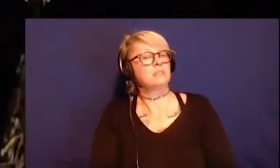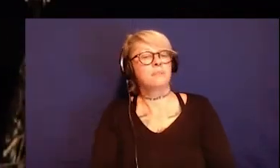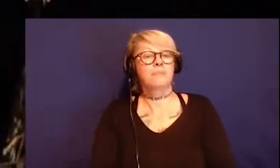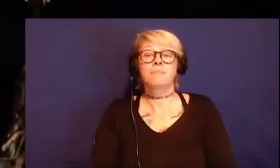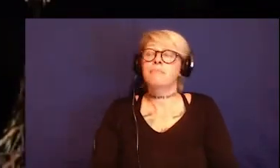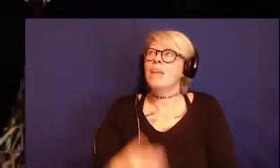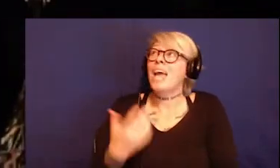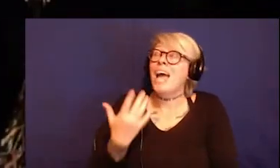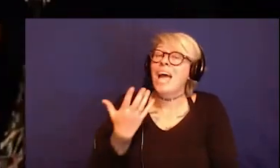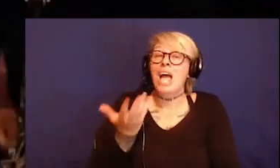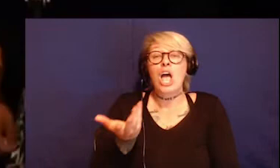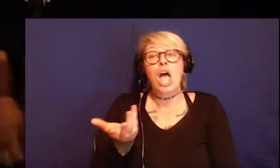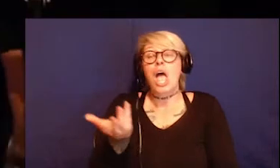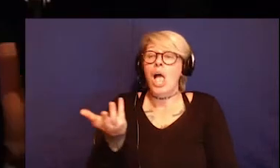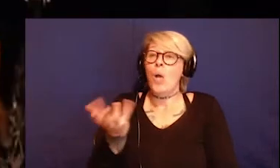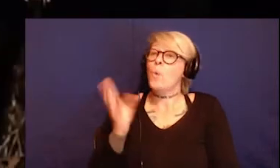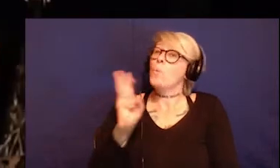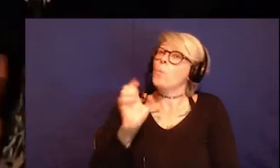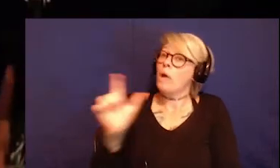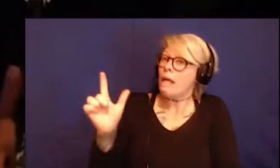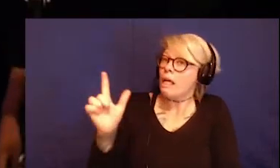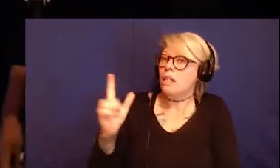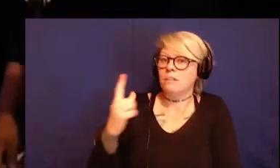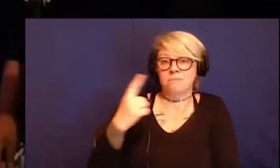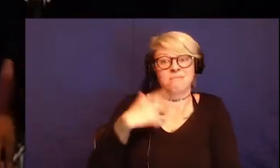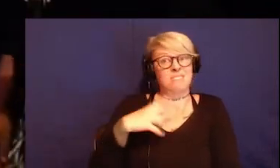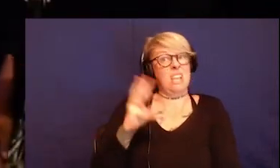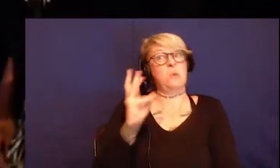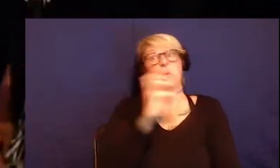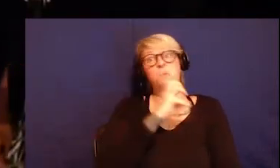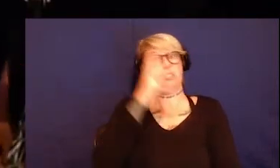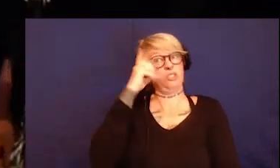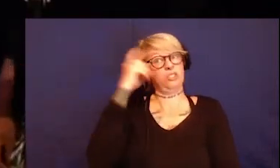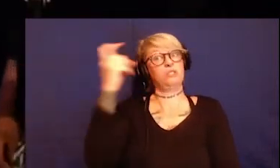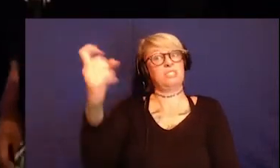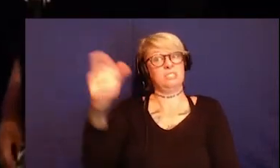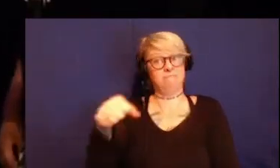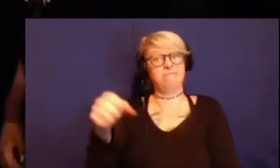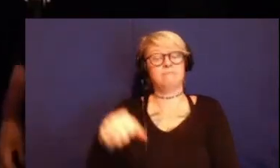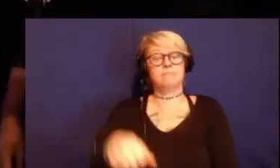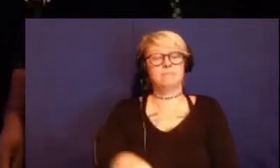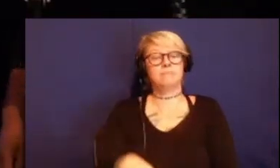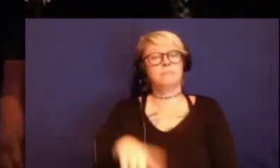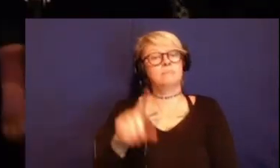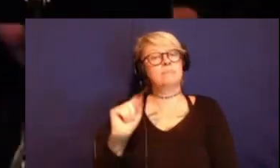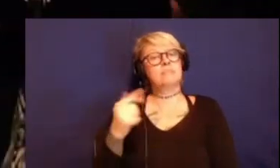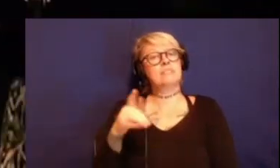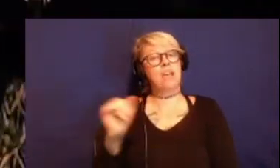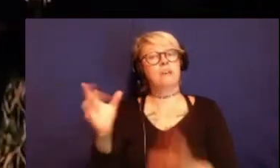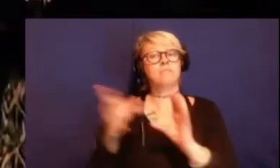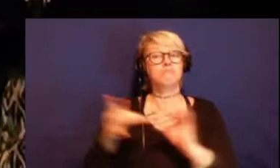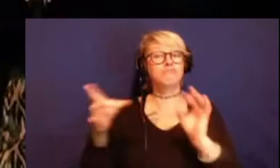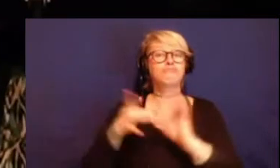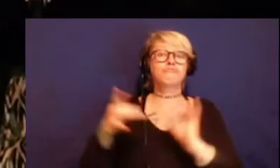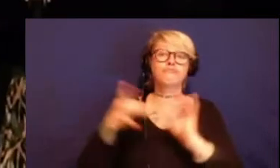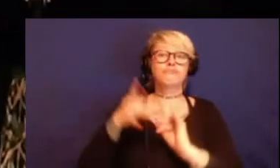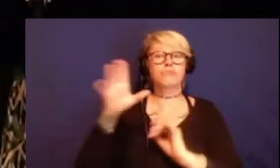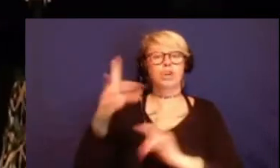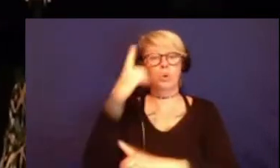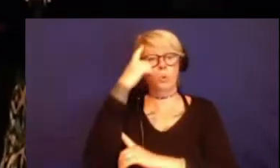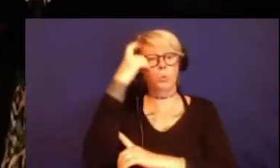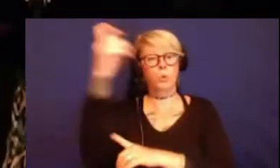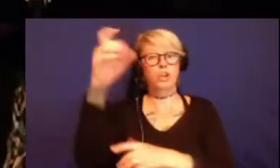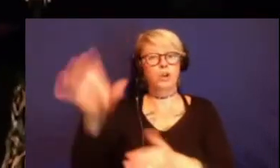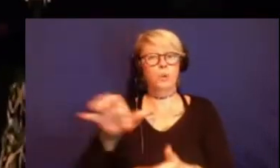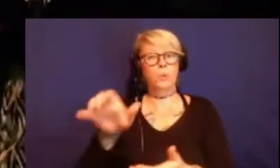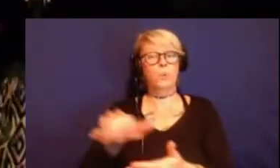Well, I just had this weird-ass dream. Talia proceeds to tell her therapist about her weird wedding